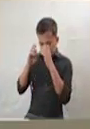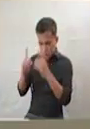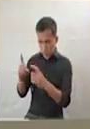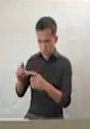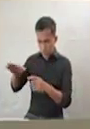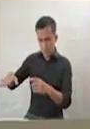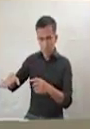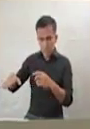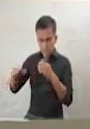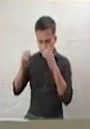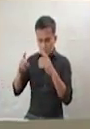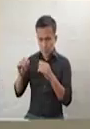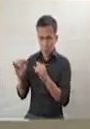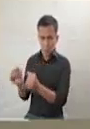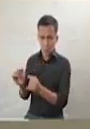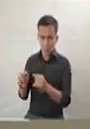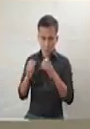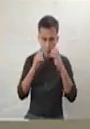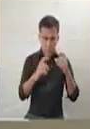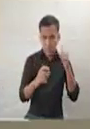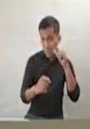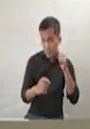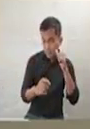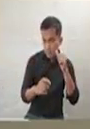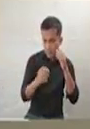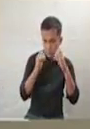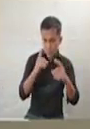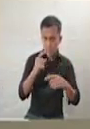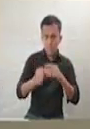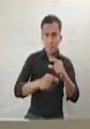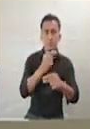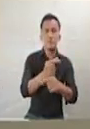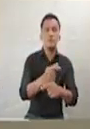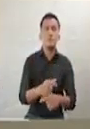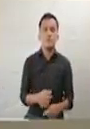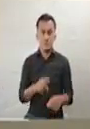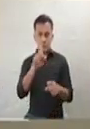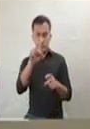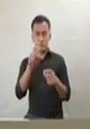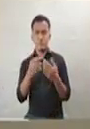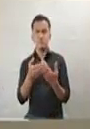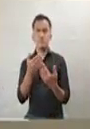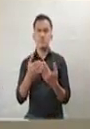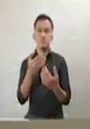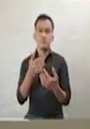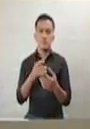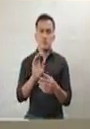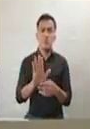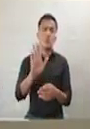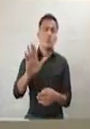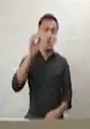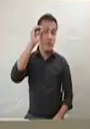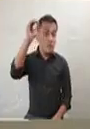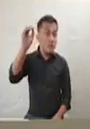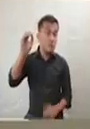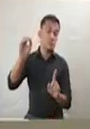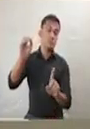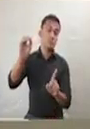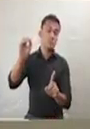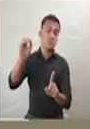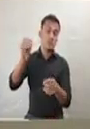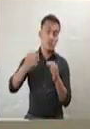individual. But when you educate a woman, you educate a generation. My question is very simple. In your opinion, since